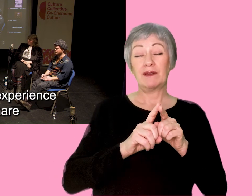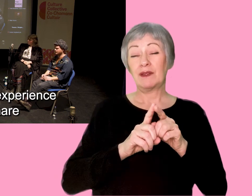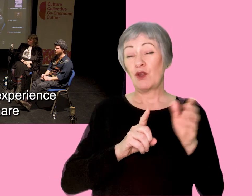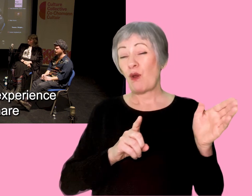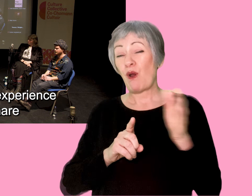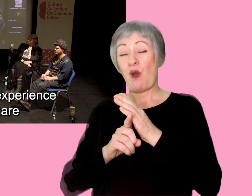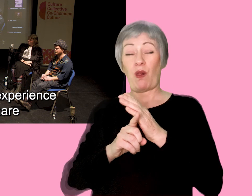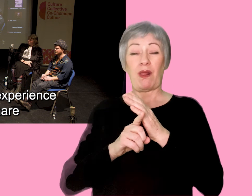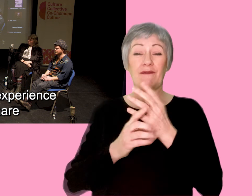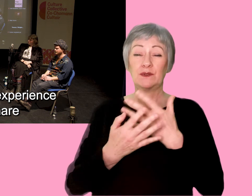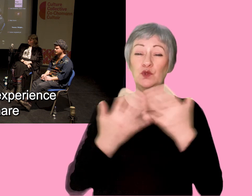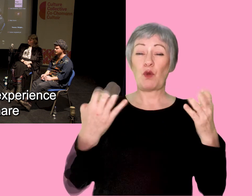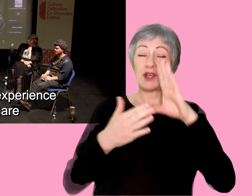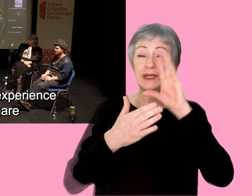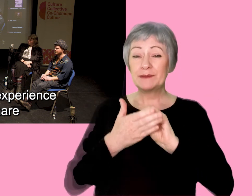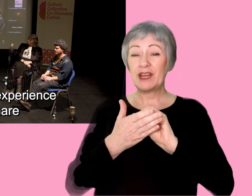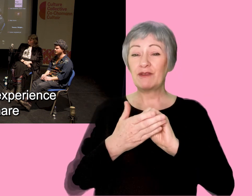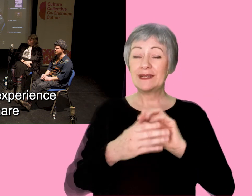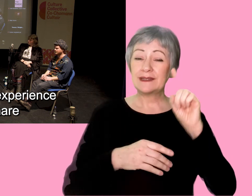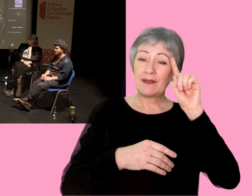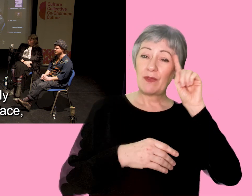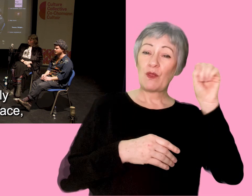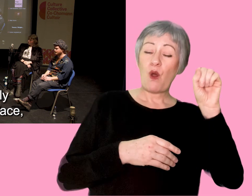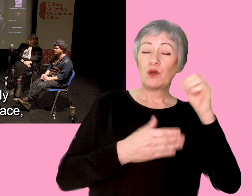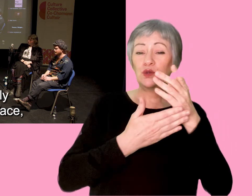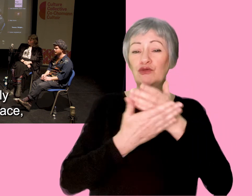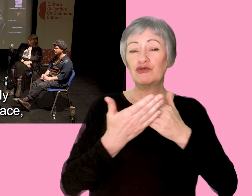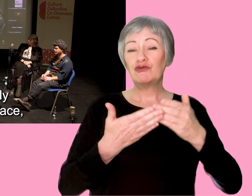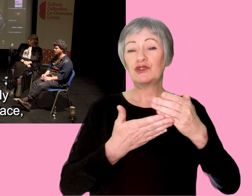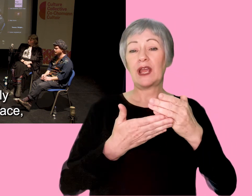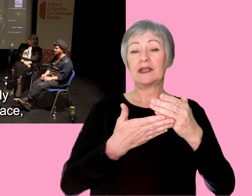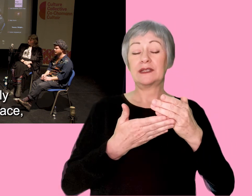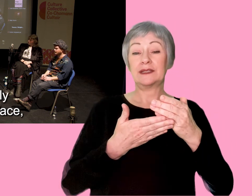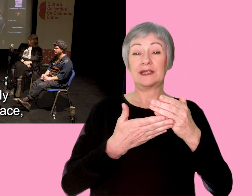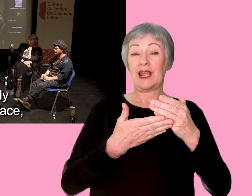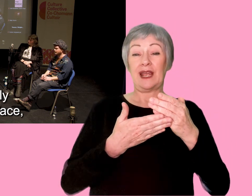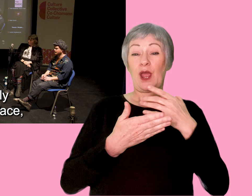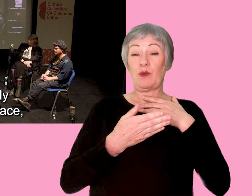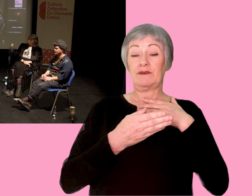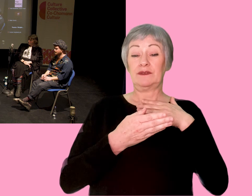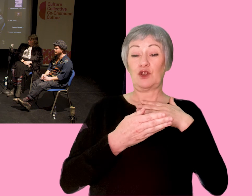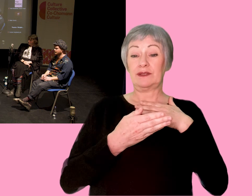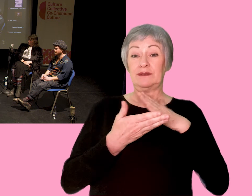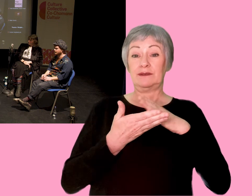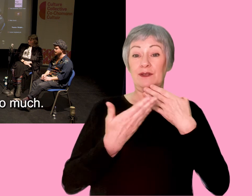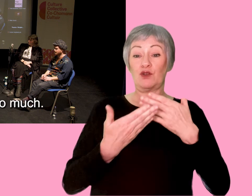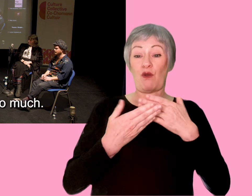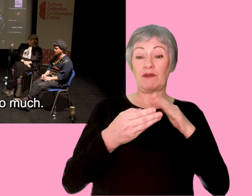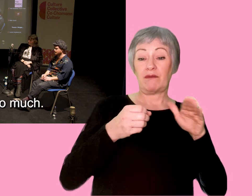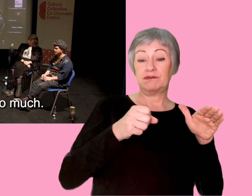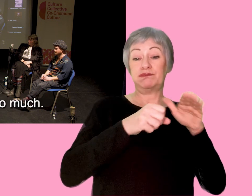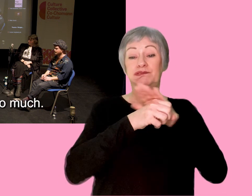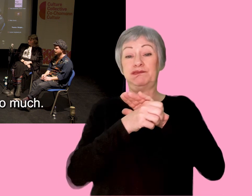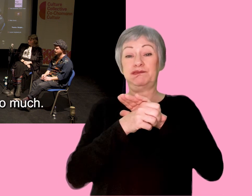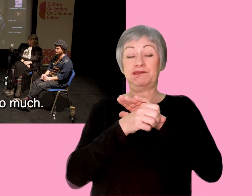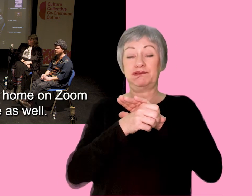much like experience and thought to share, and we've hardly scratched the surface. But yeah, thank